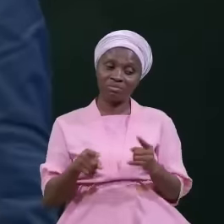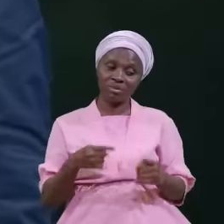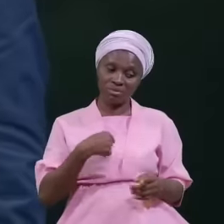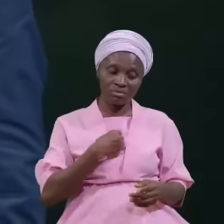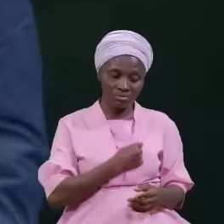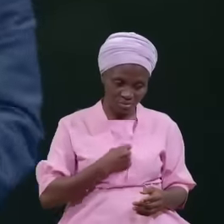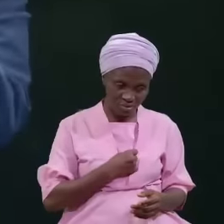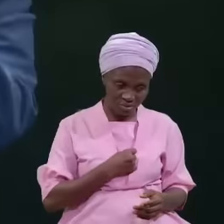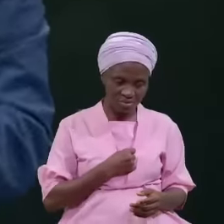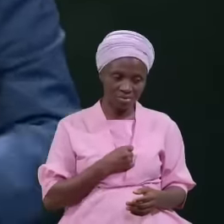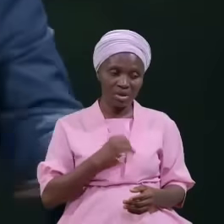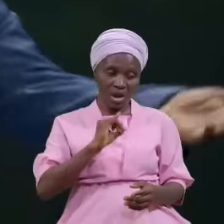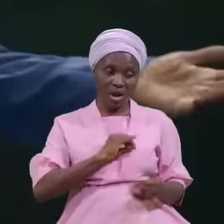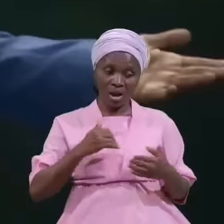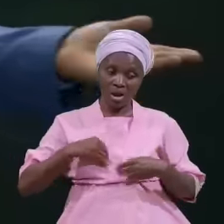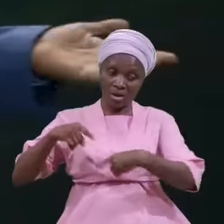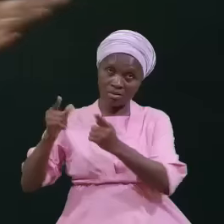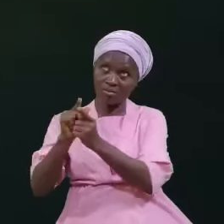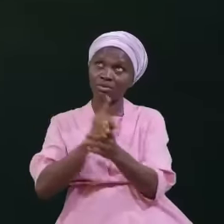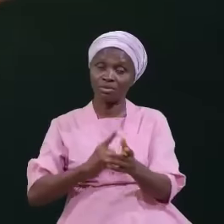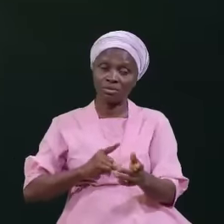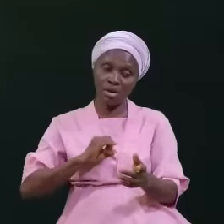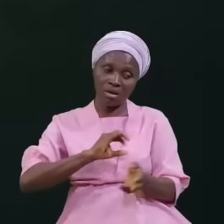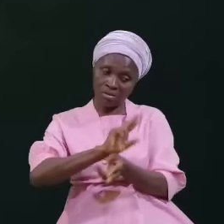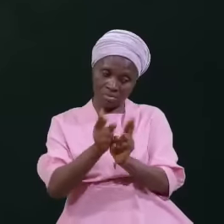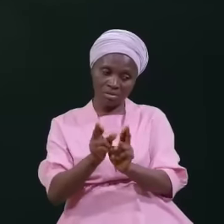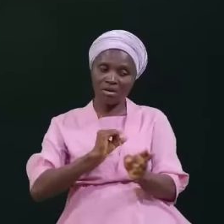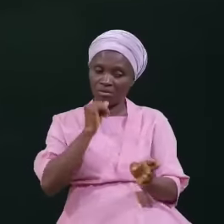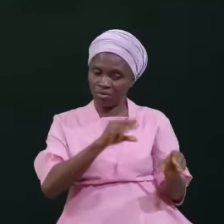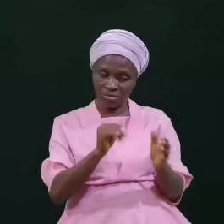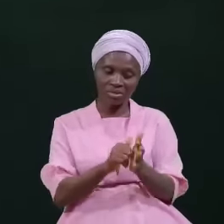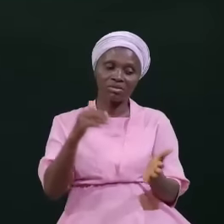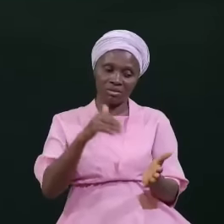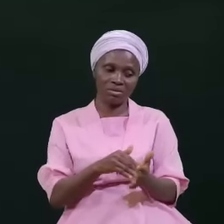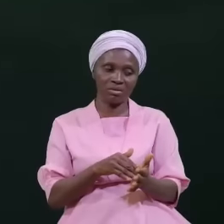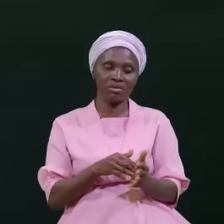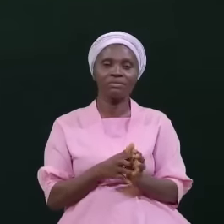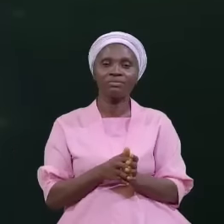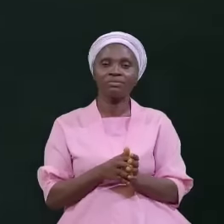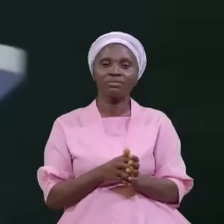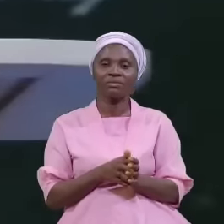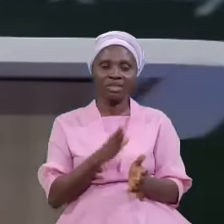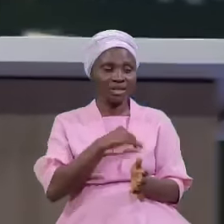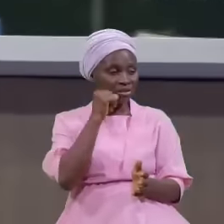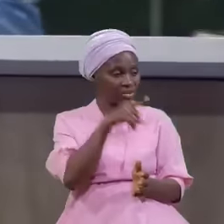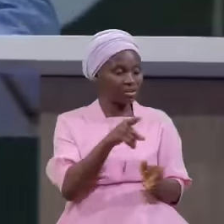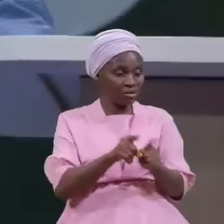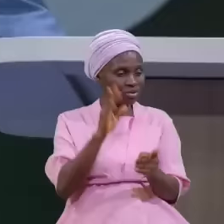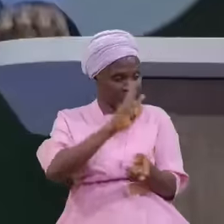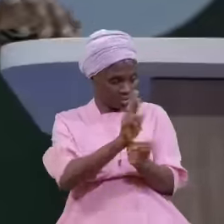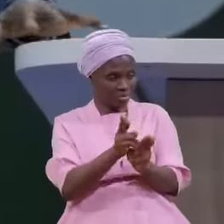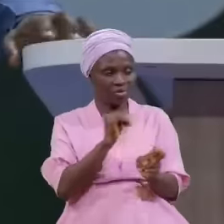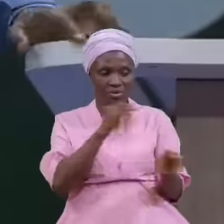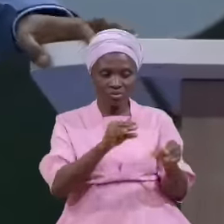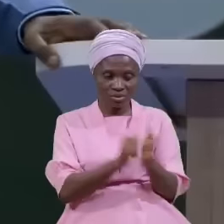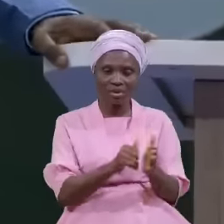to the Lord and I will not do that again. And she too will go to the Lord. She will not do that again. The shame is